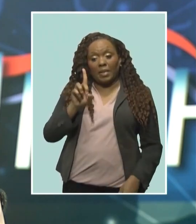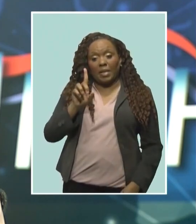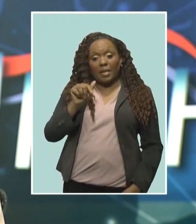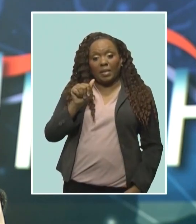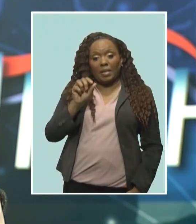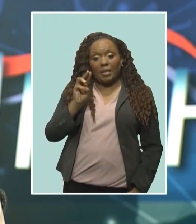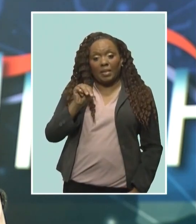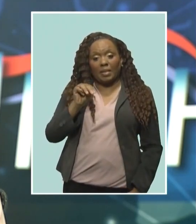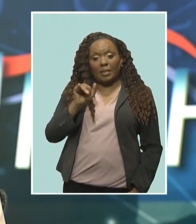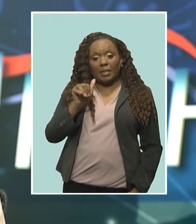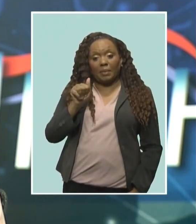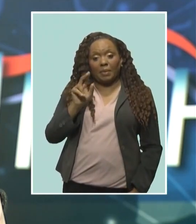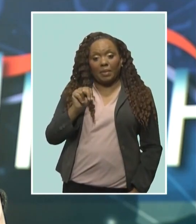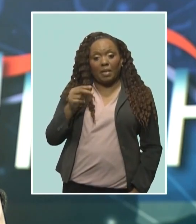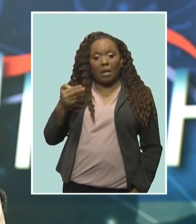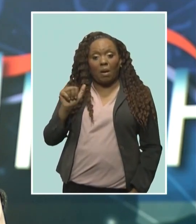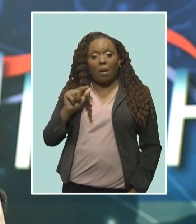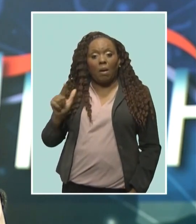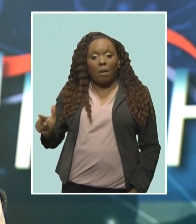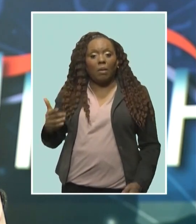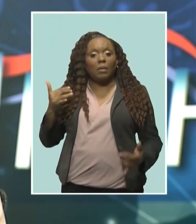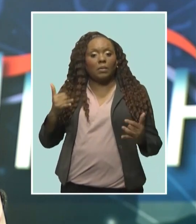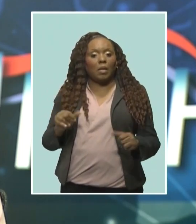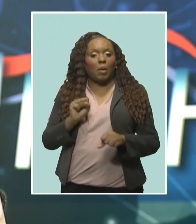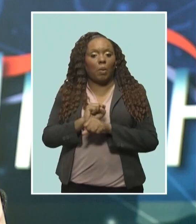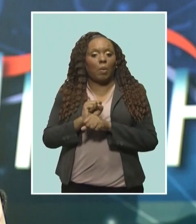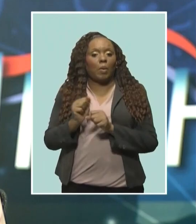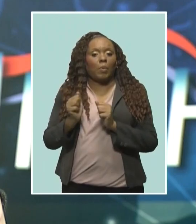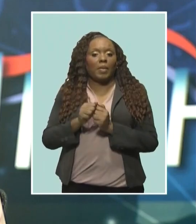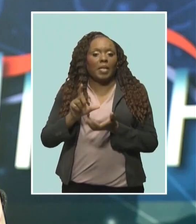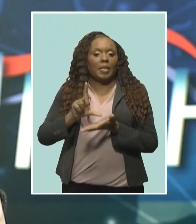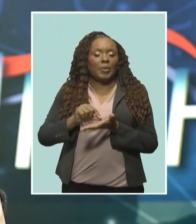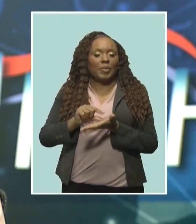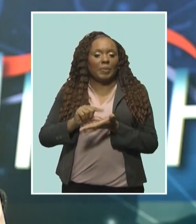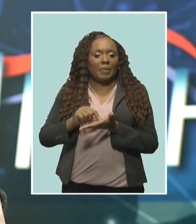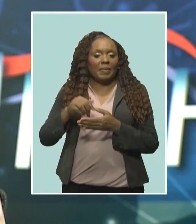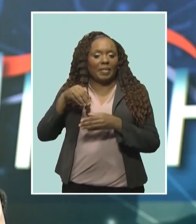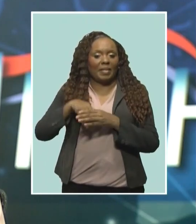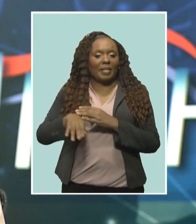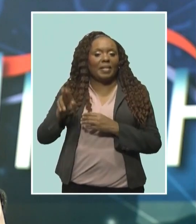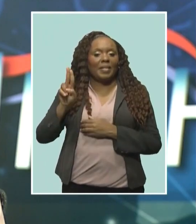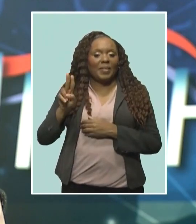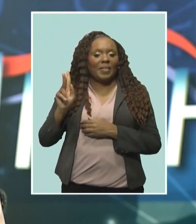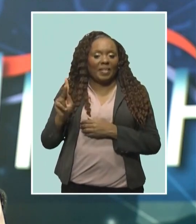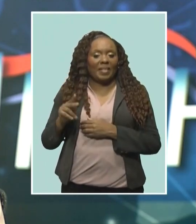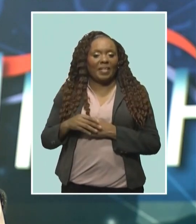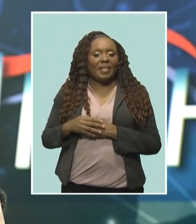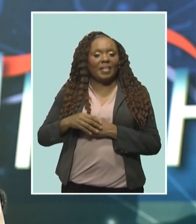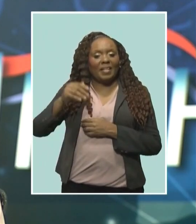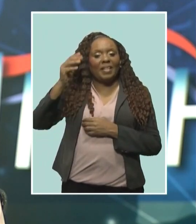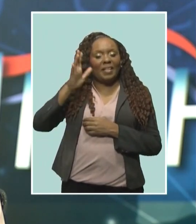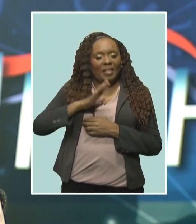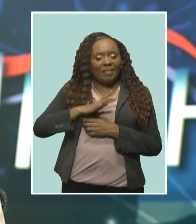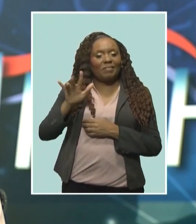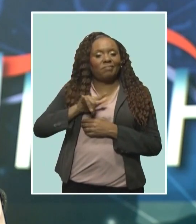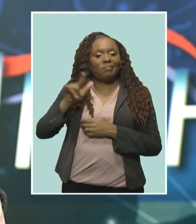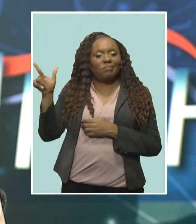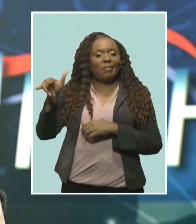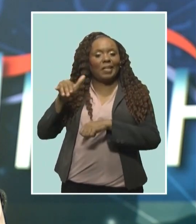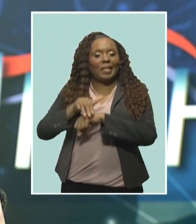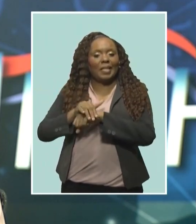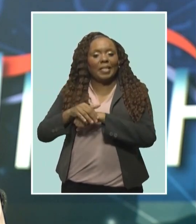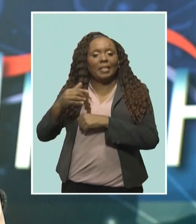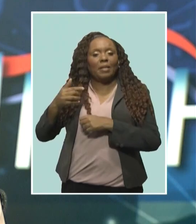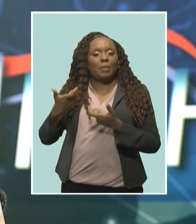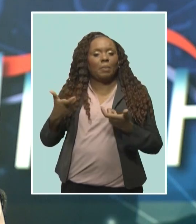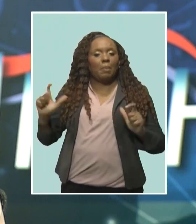Voice newspaper based in the United Kingdom. Rachel Agard caught up with Mr. Hall ahead of his trip to the British Grand Prix, and this is what he